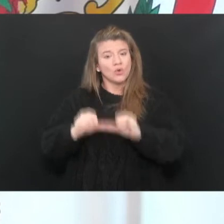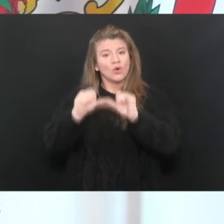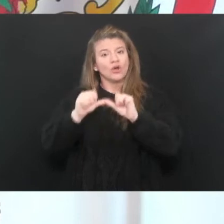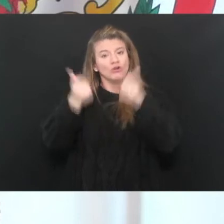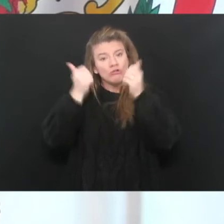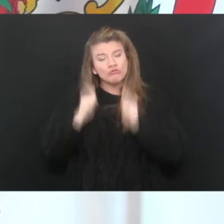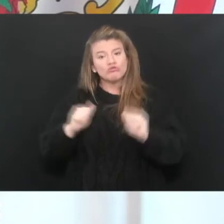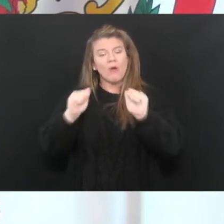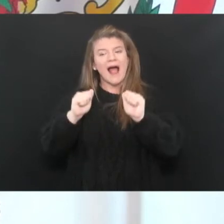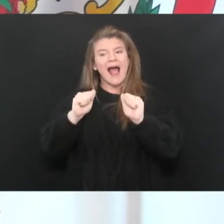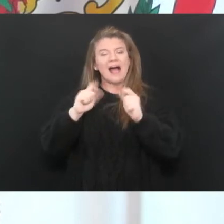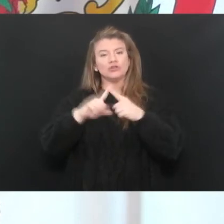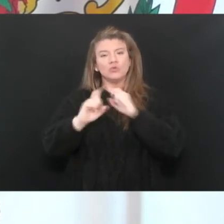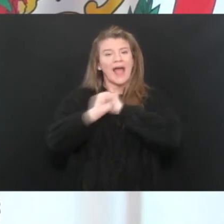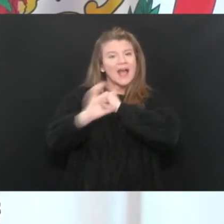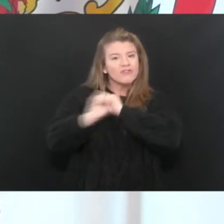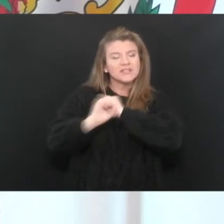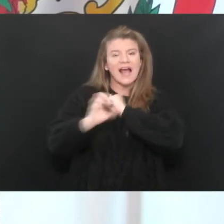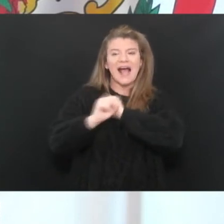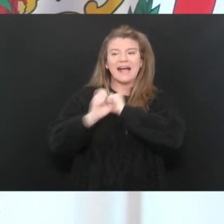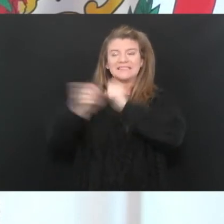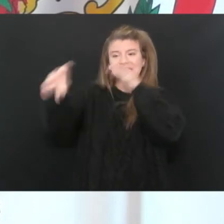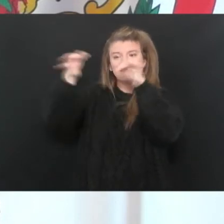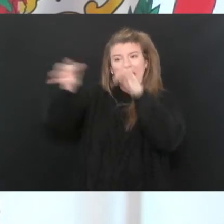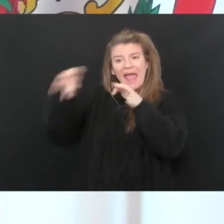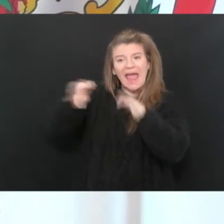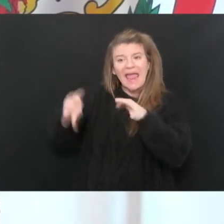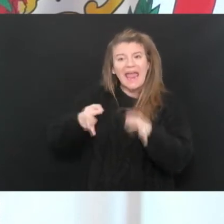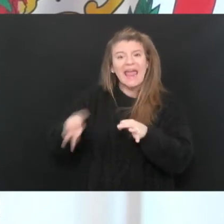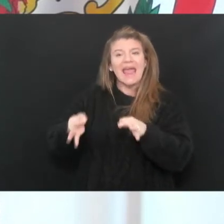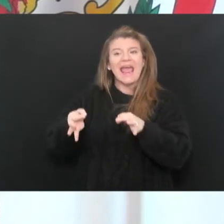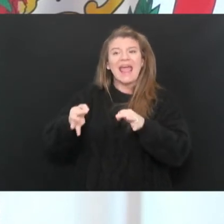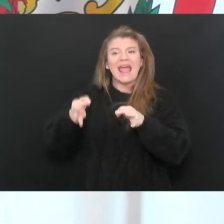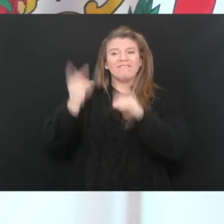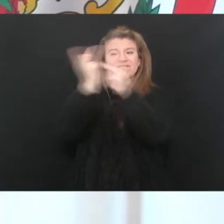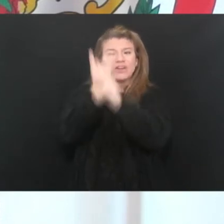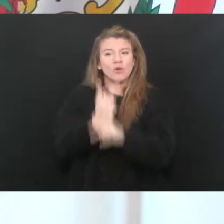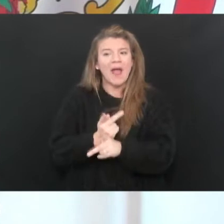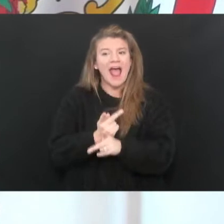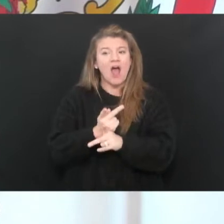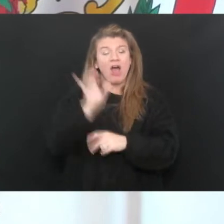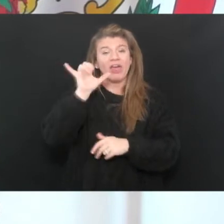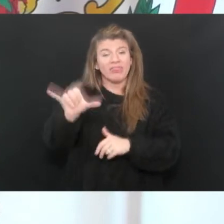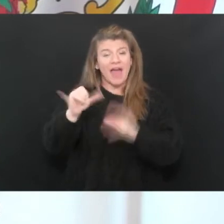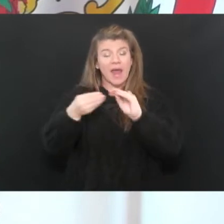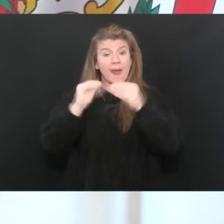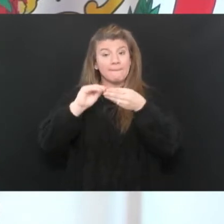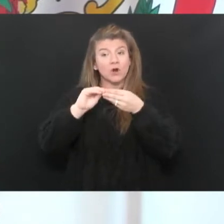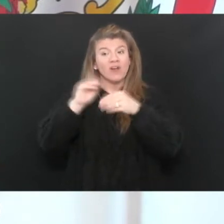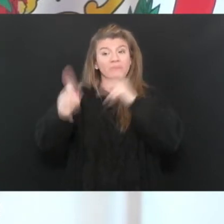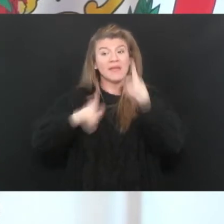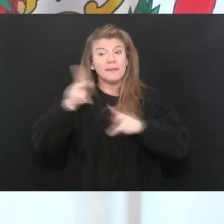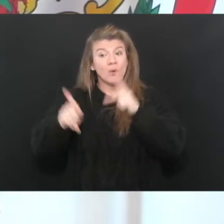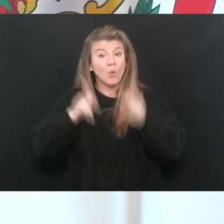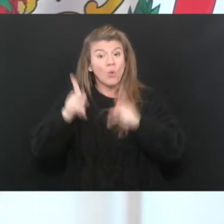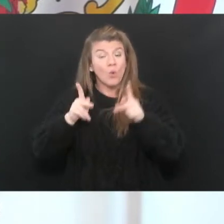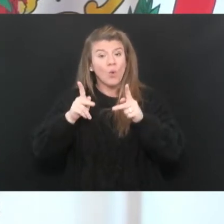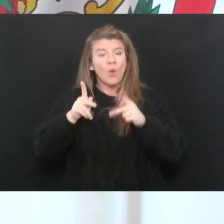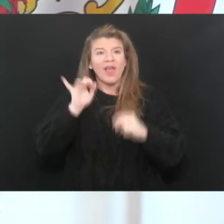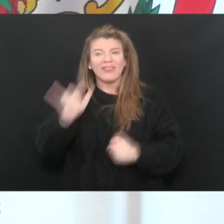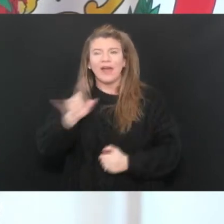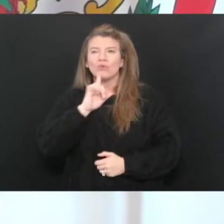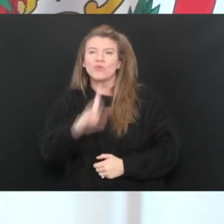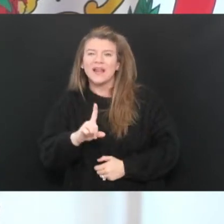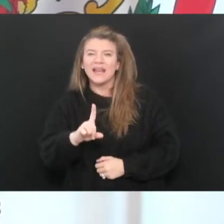to try to market and explain and penetrate that number of people that are